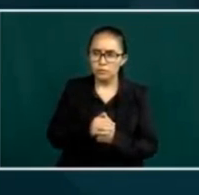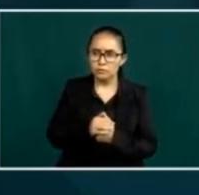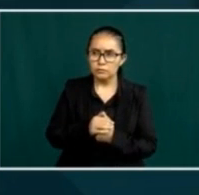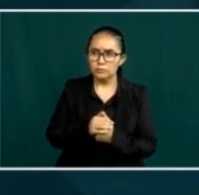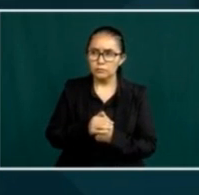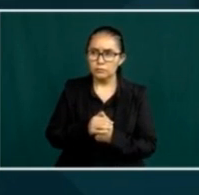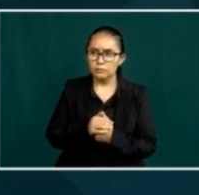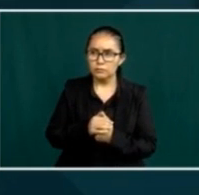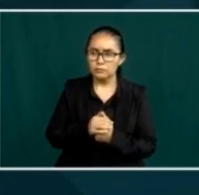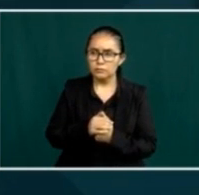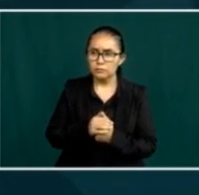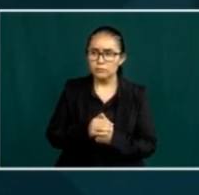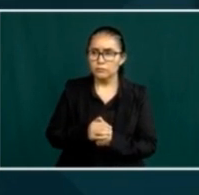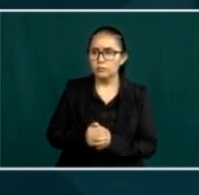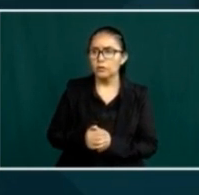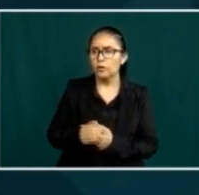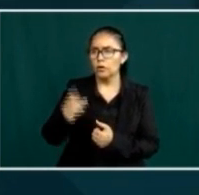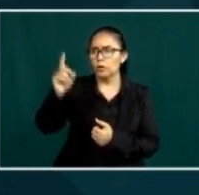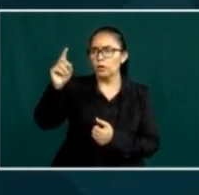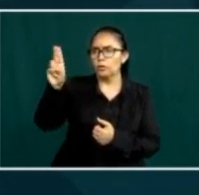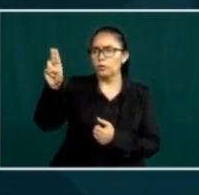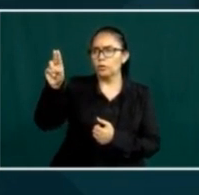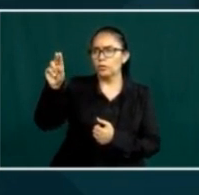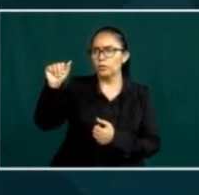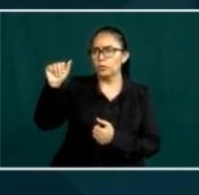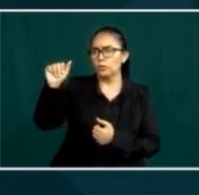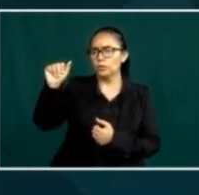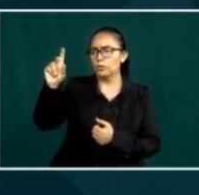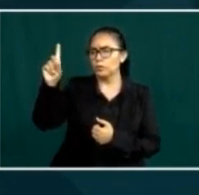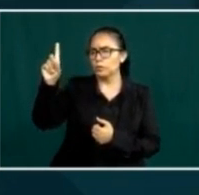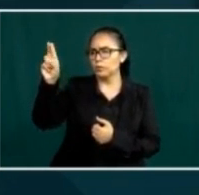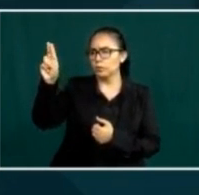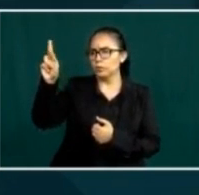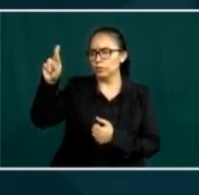We're going to ask Alfonso Durazo to talk to you